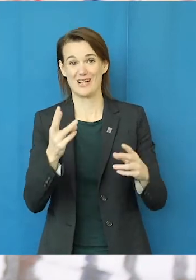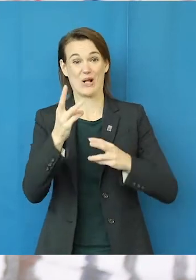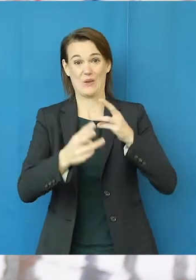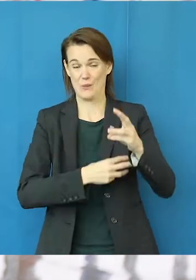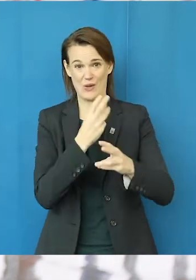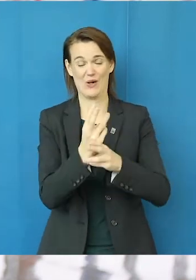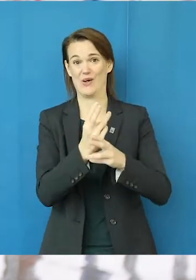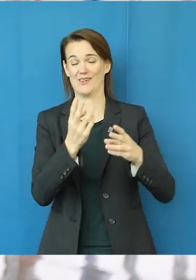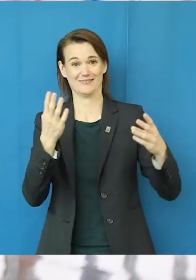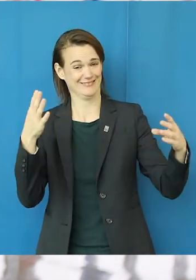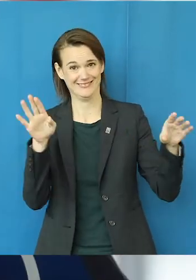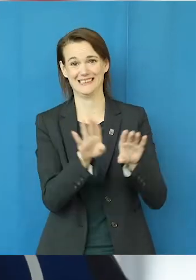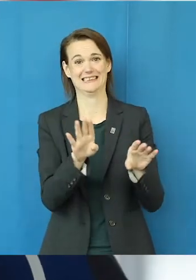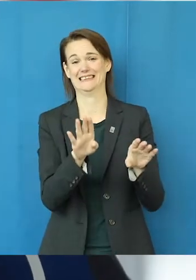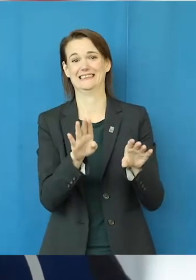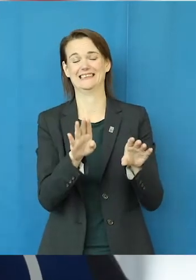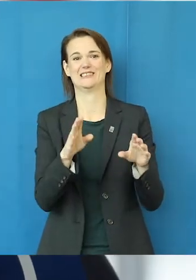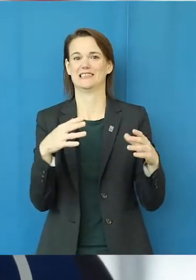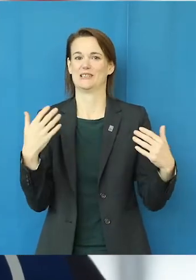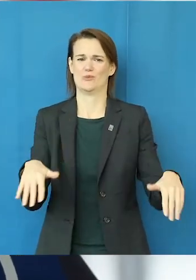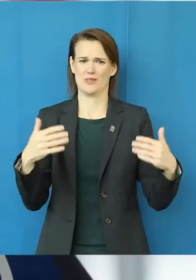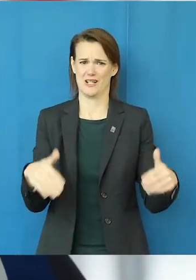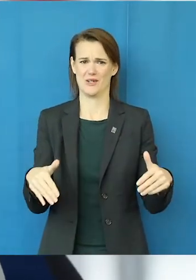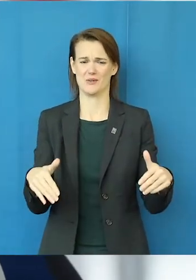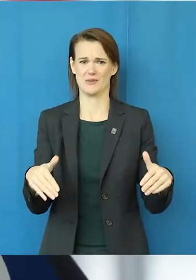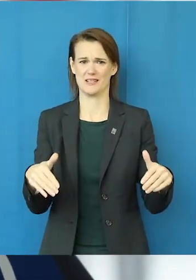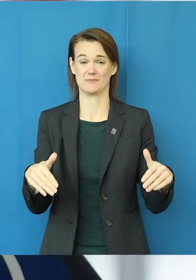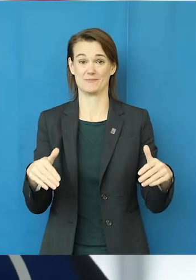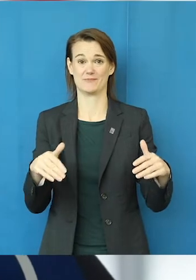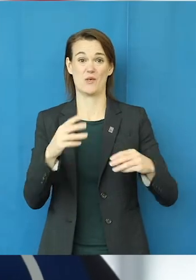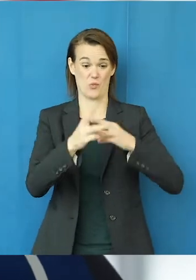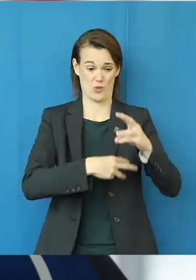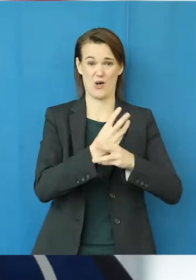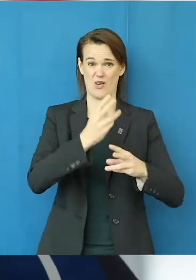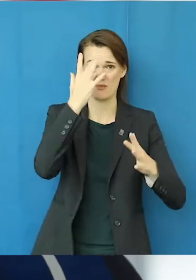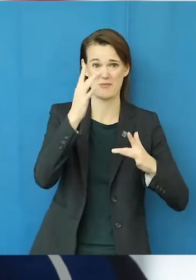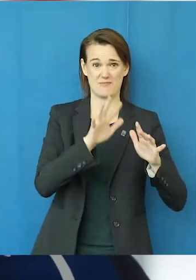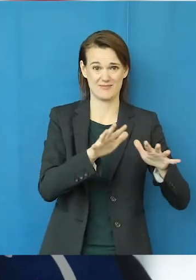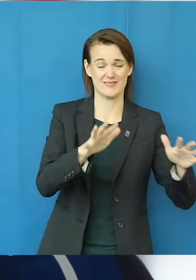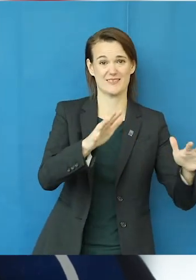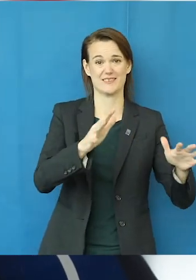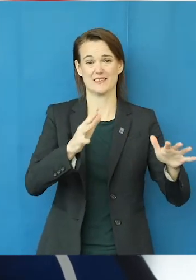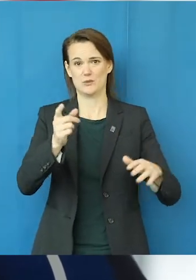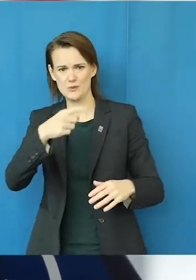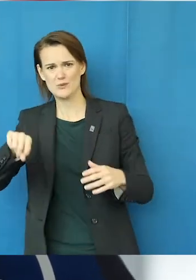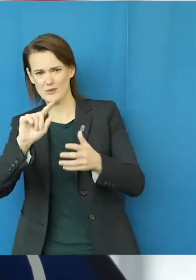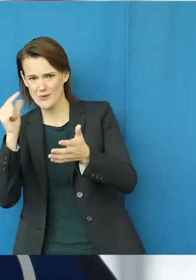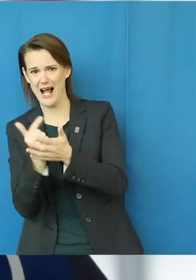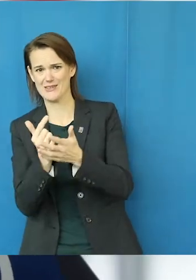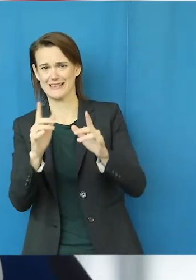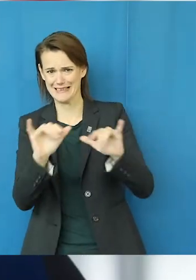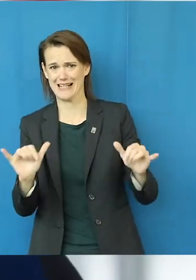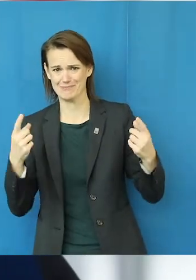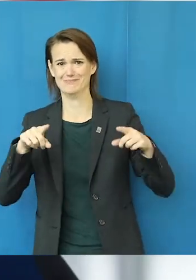world shutting down after that. We can officially say that we graduated during a worldwide pandemic. I'd say that